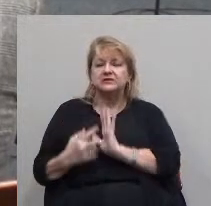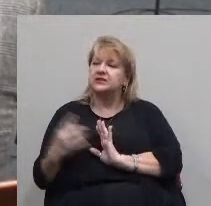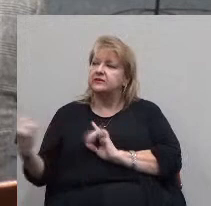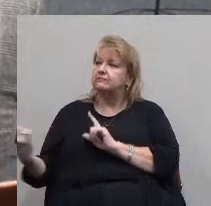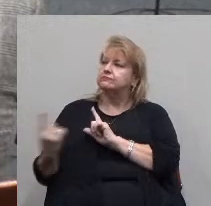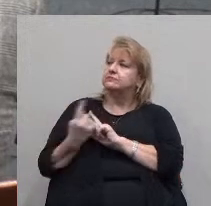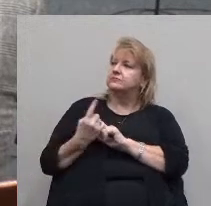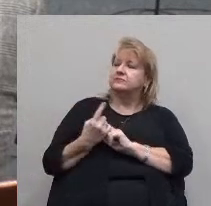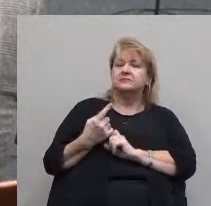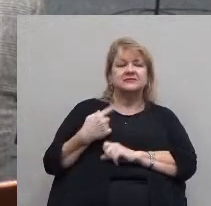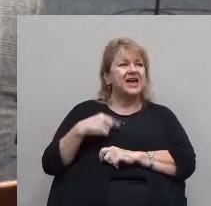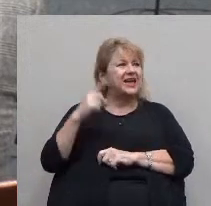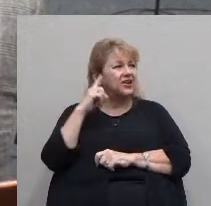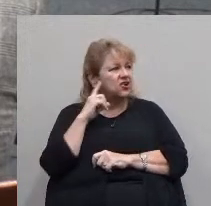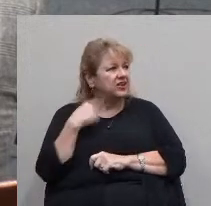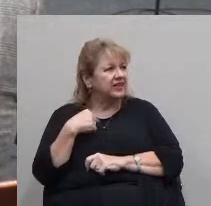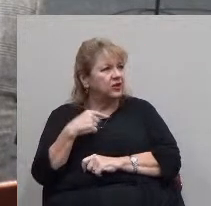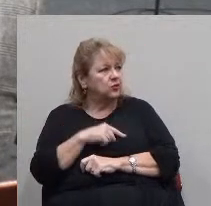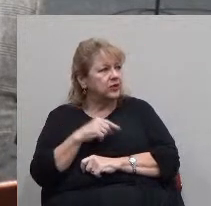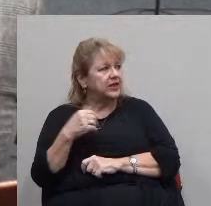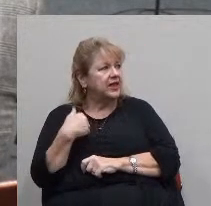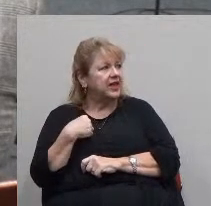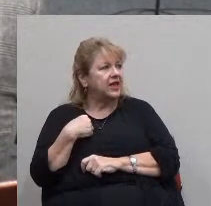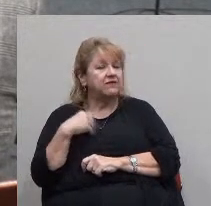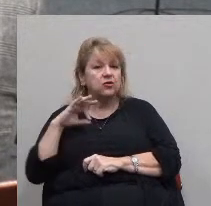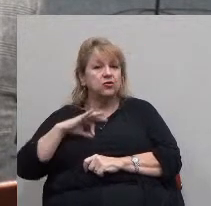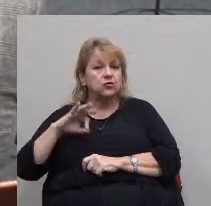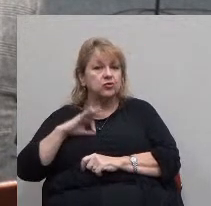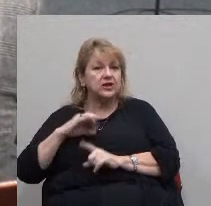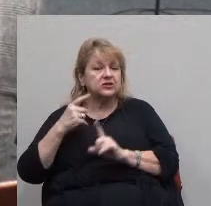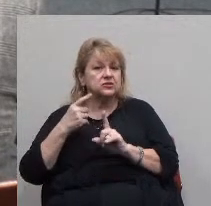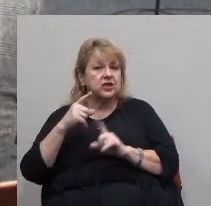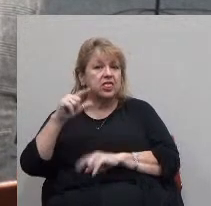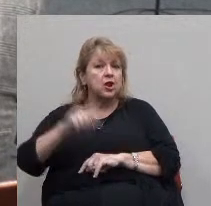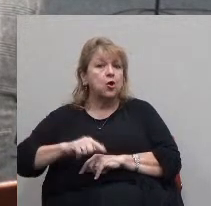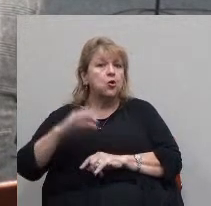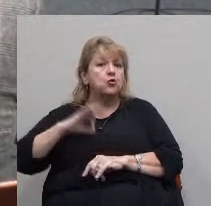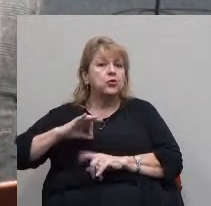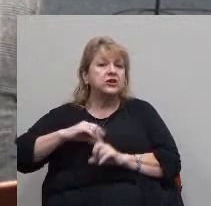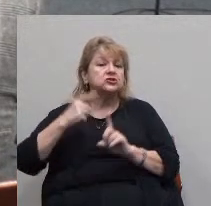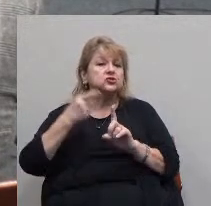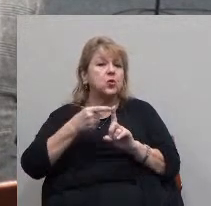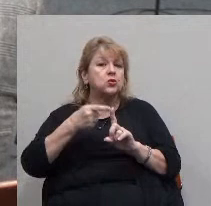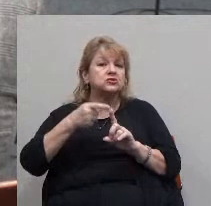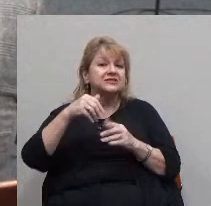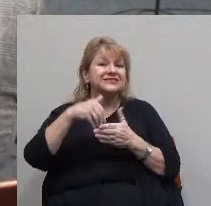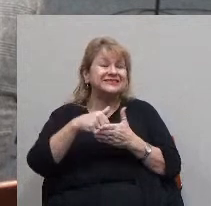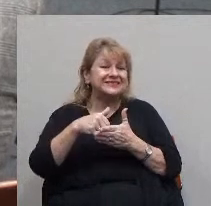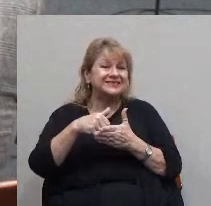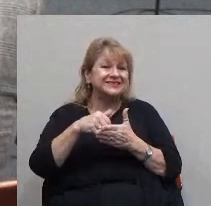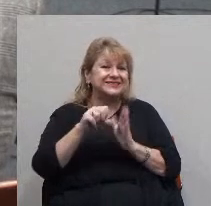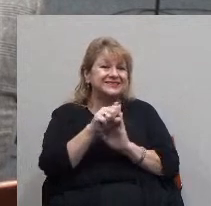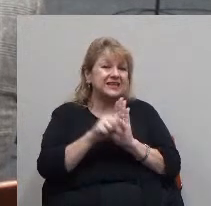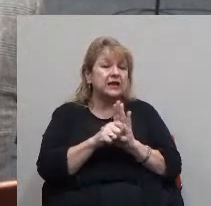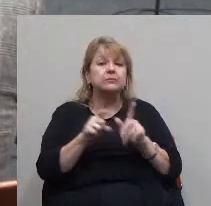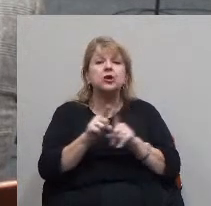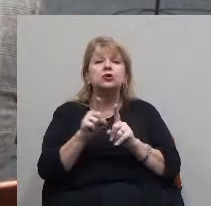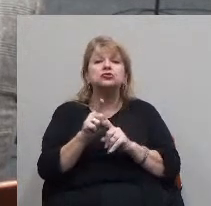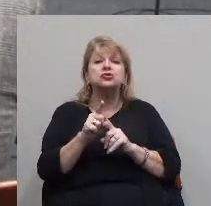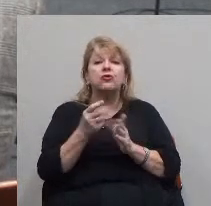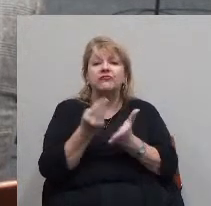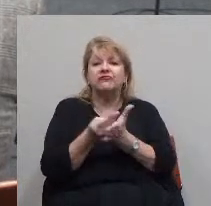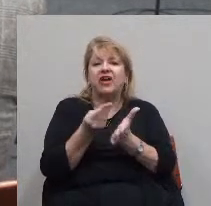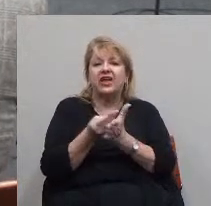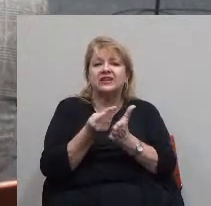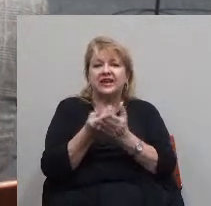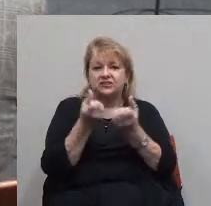and said, I keep hearing that we have the worst credit scores in the state, but also the lowest financial literacy rates in the state, and gave us